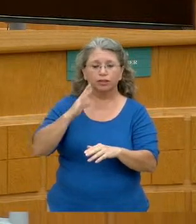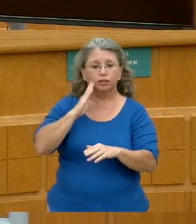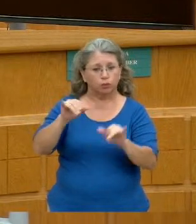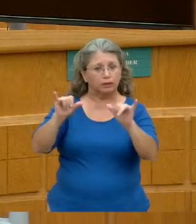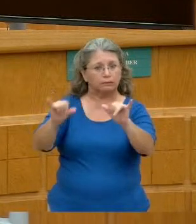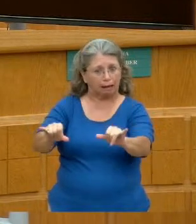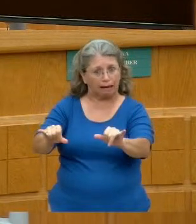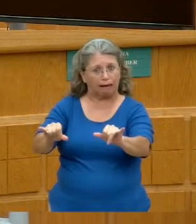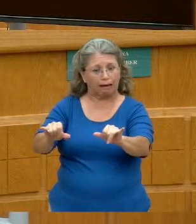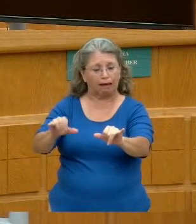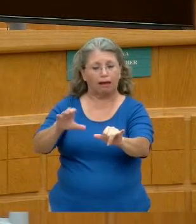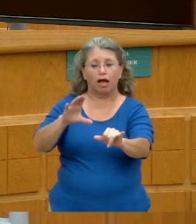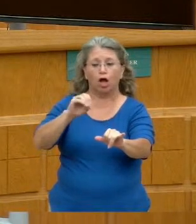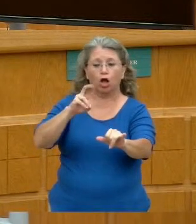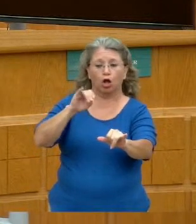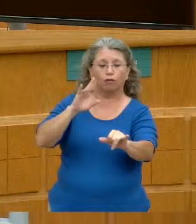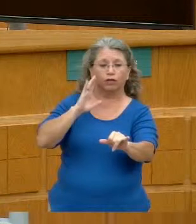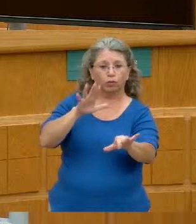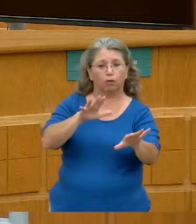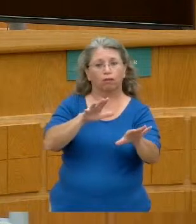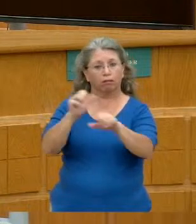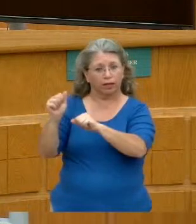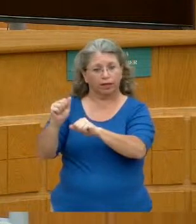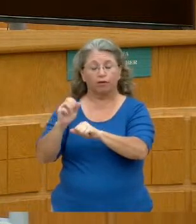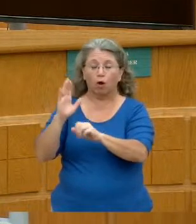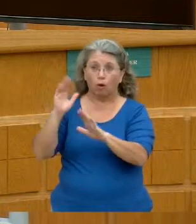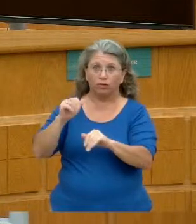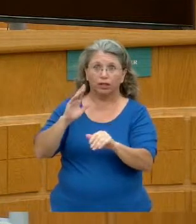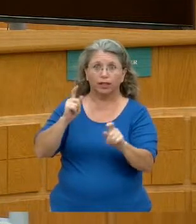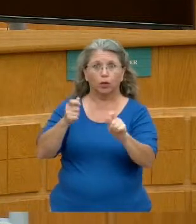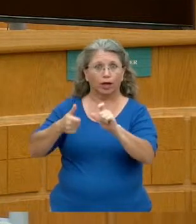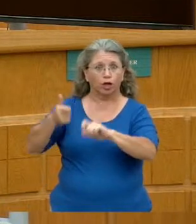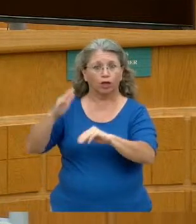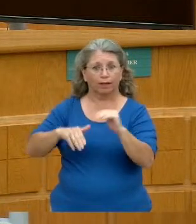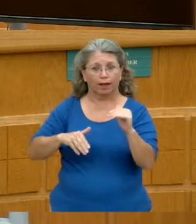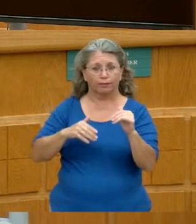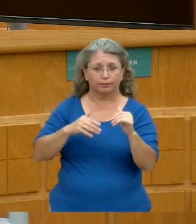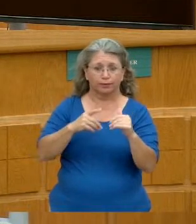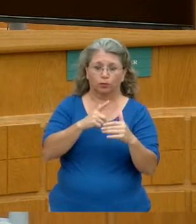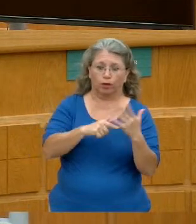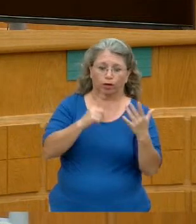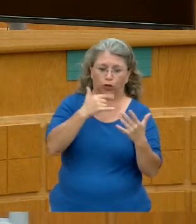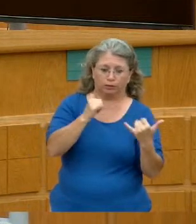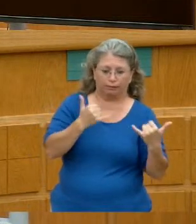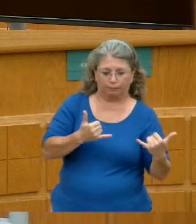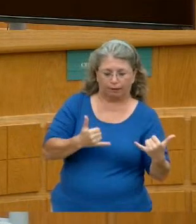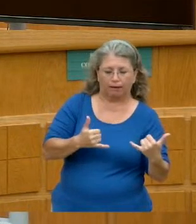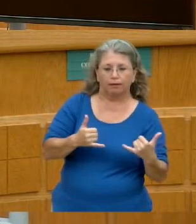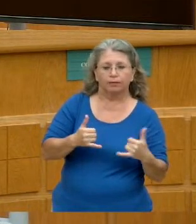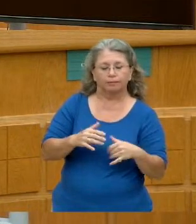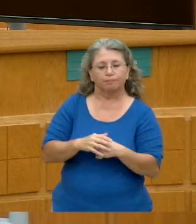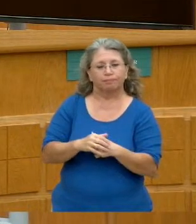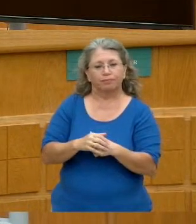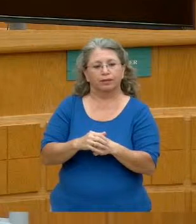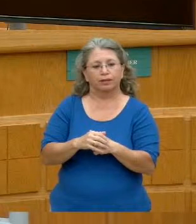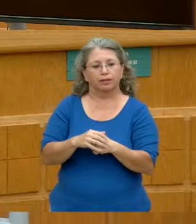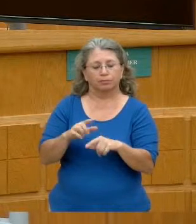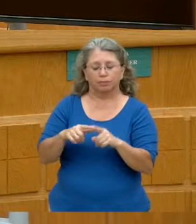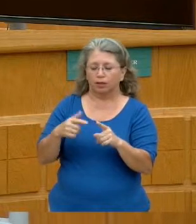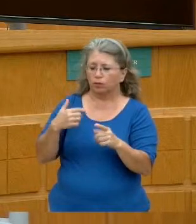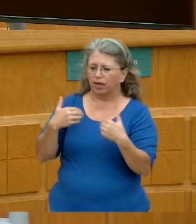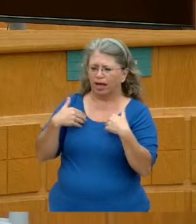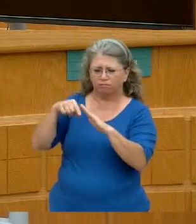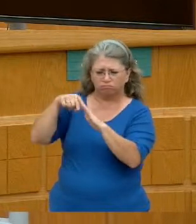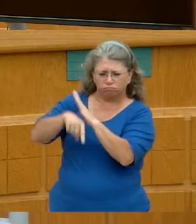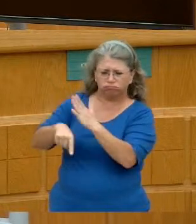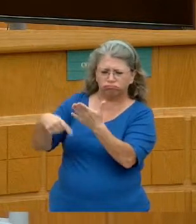Hopefully the COVID's gone a lot quicker than it's moving right now, but we hope to get that done. But it was a pretty thorough discussion,